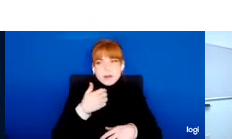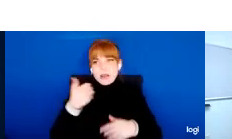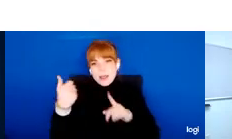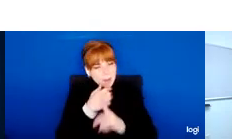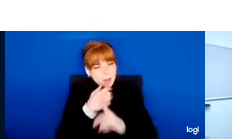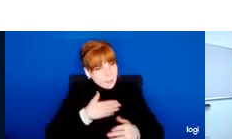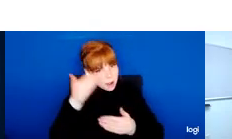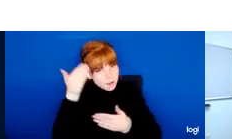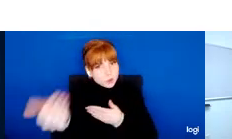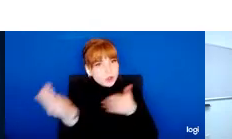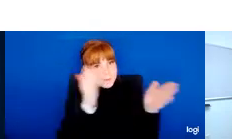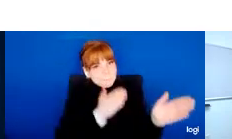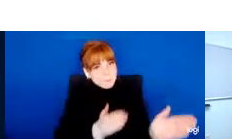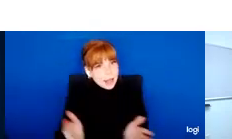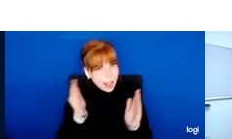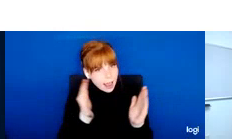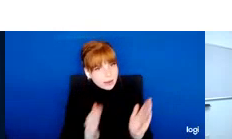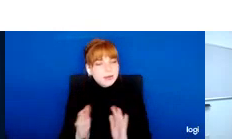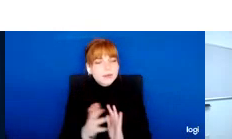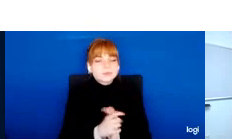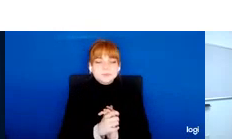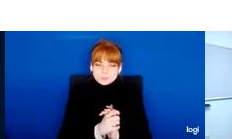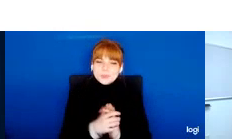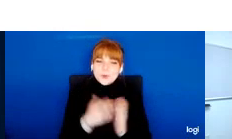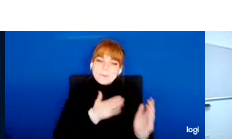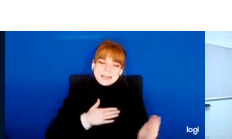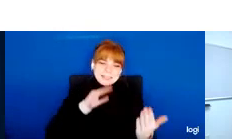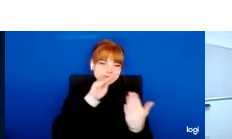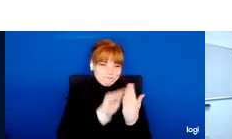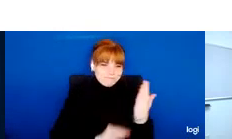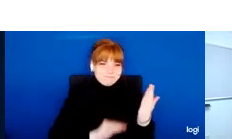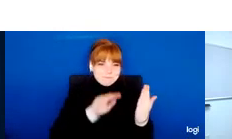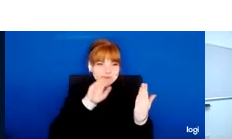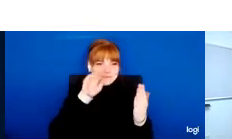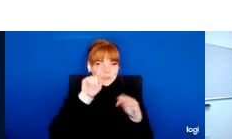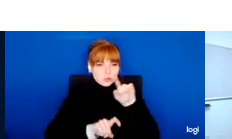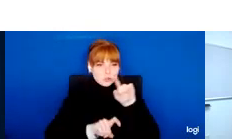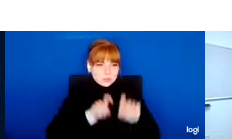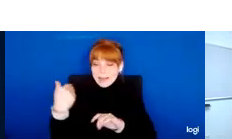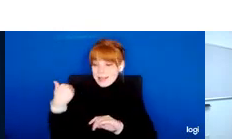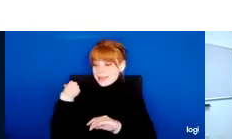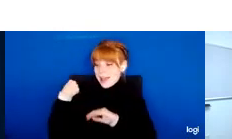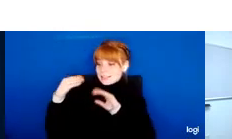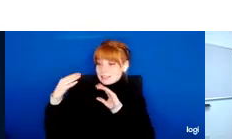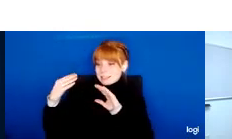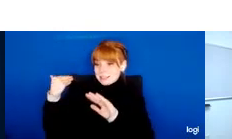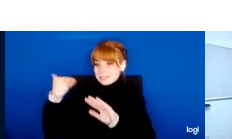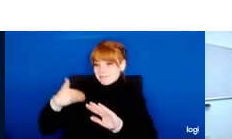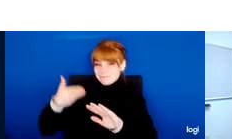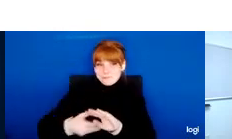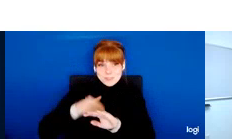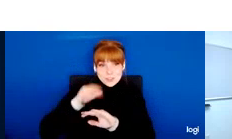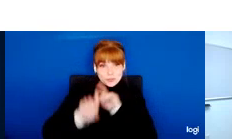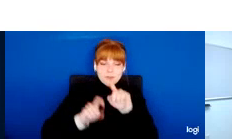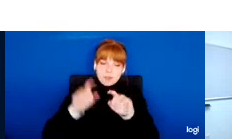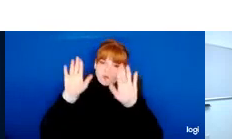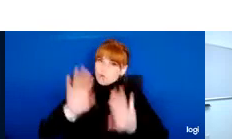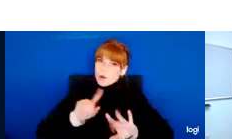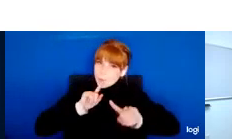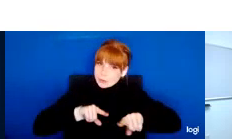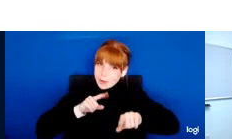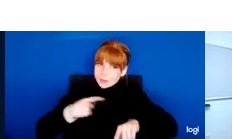would happen if we do all this? So please answer that survey. We had a great response from the last survey. We hope that you will have a